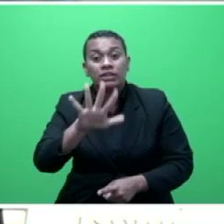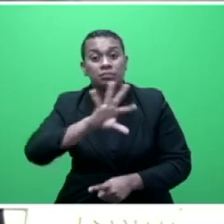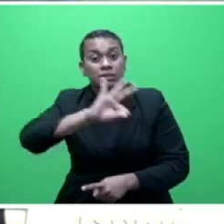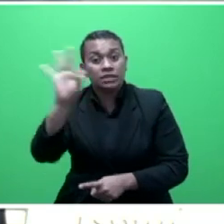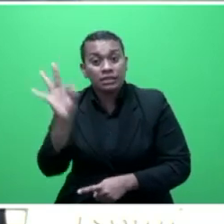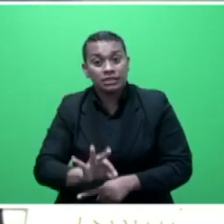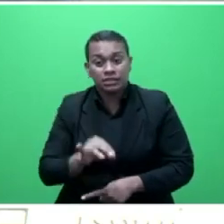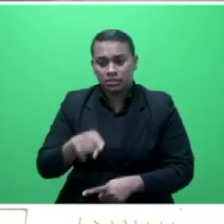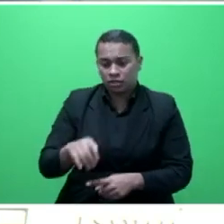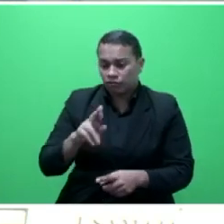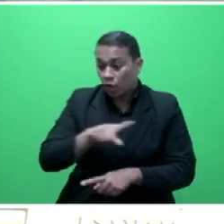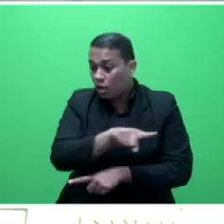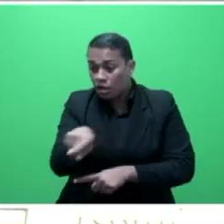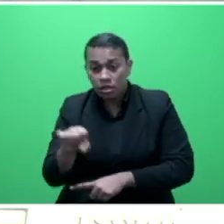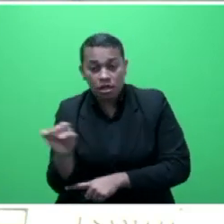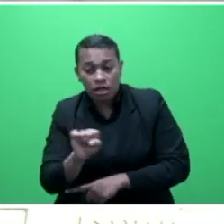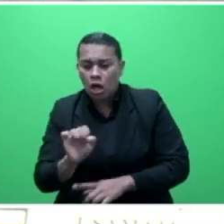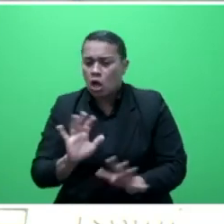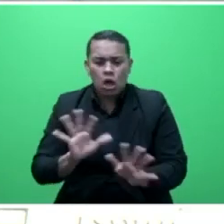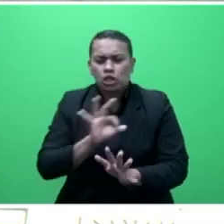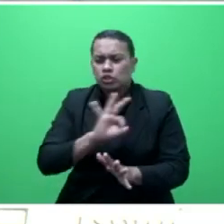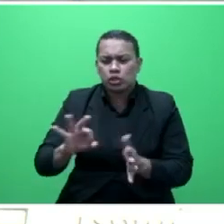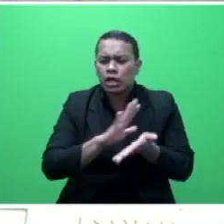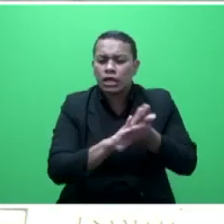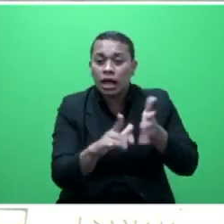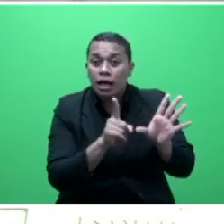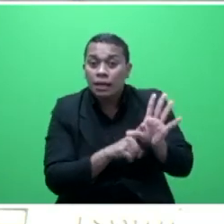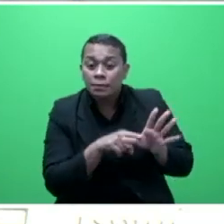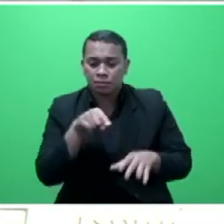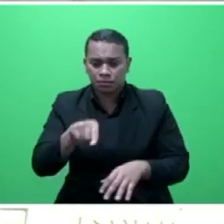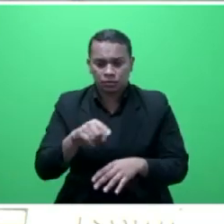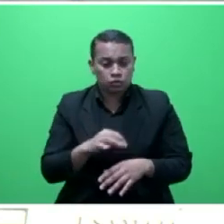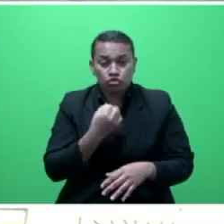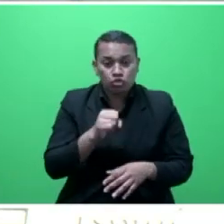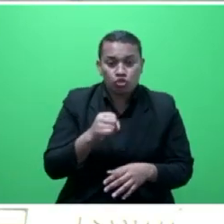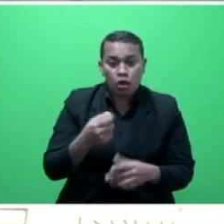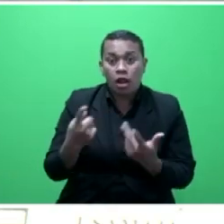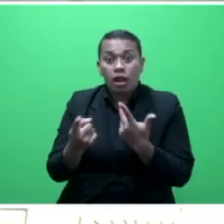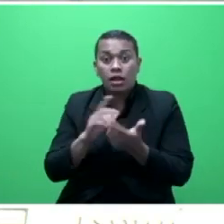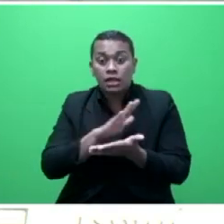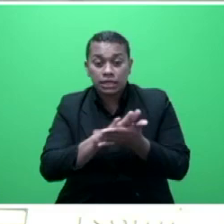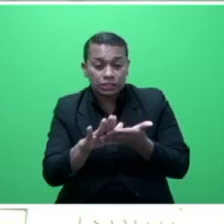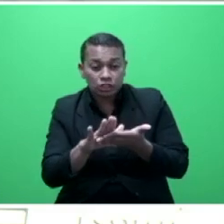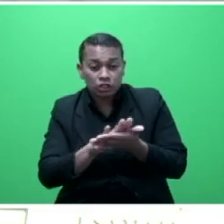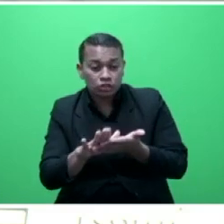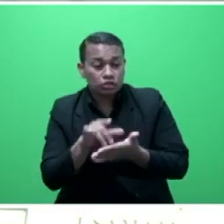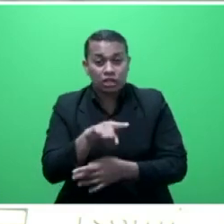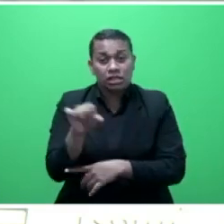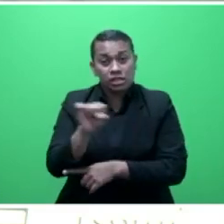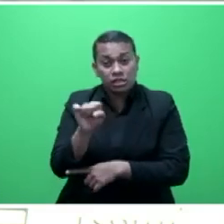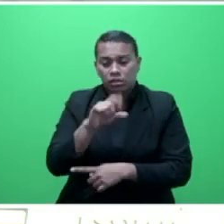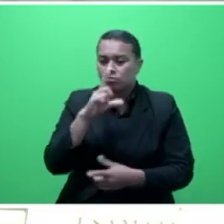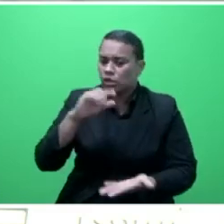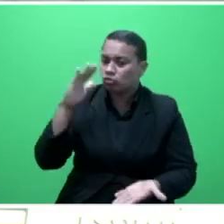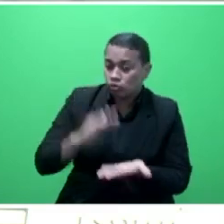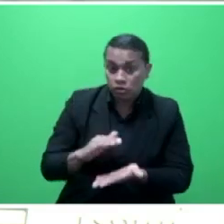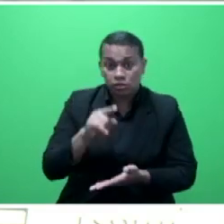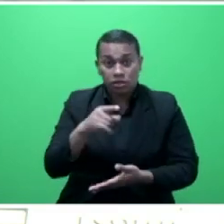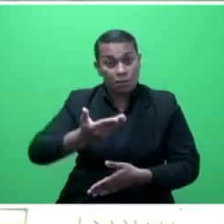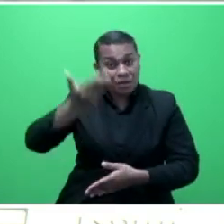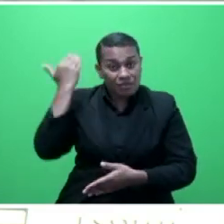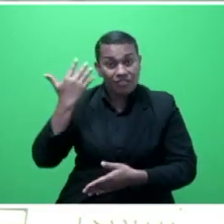and non-hybrid cars. In addition, for new non-hybrid cars, we are reducing the fiscal duty from 15% to